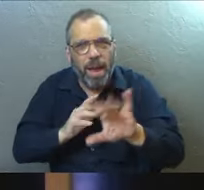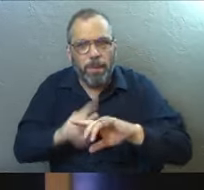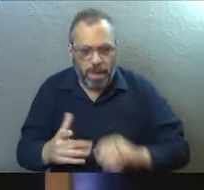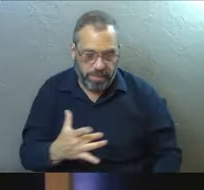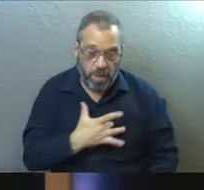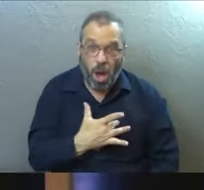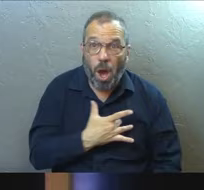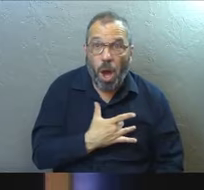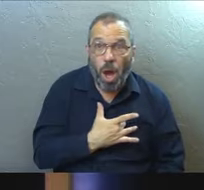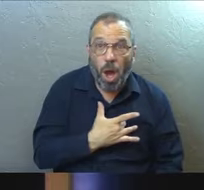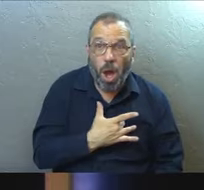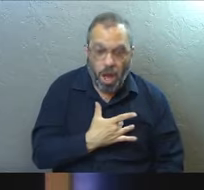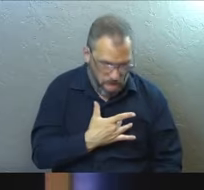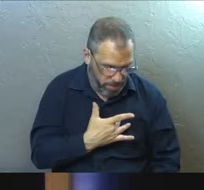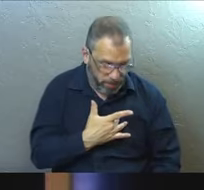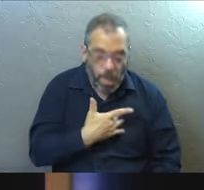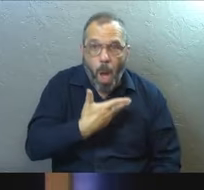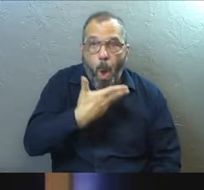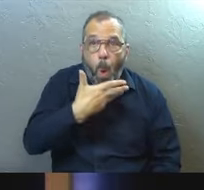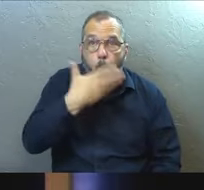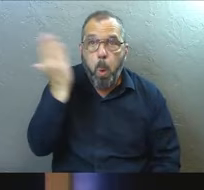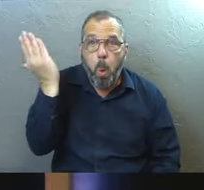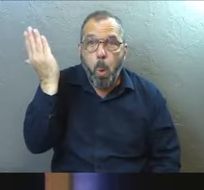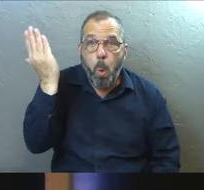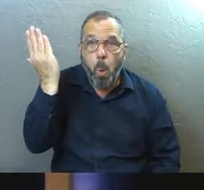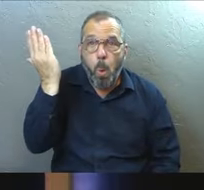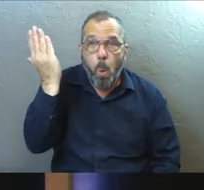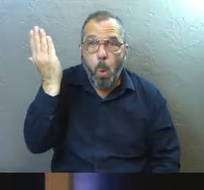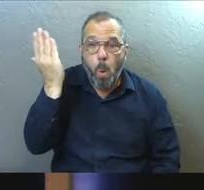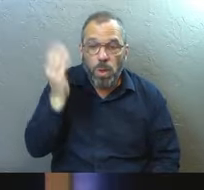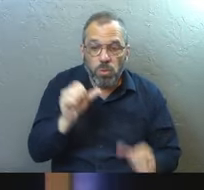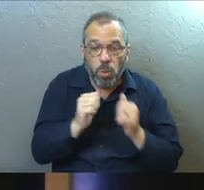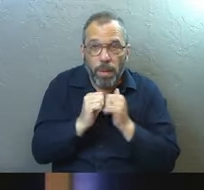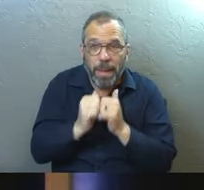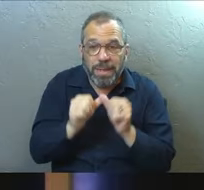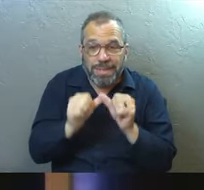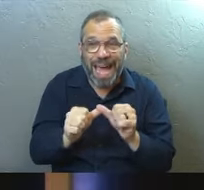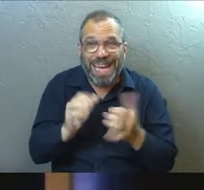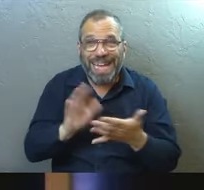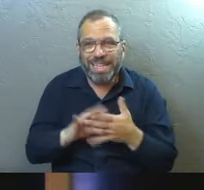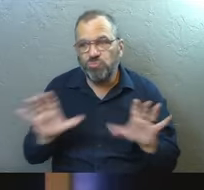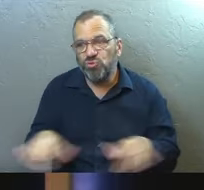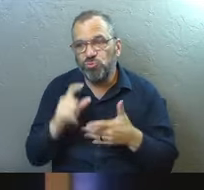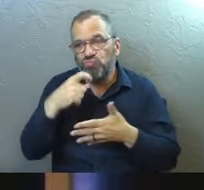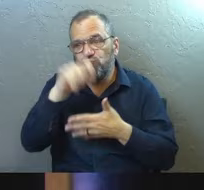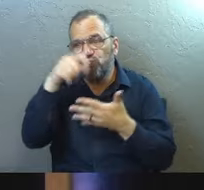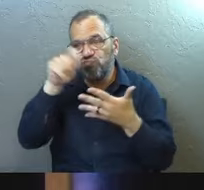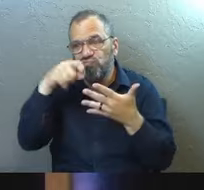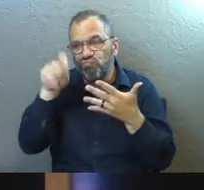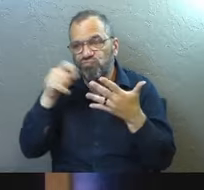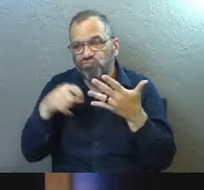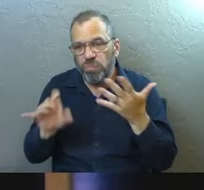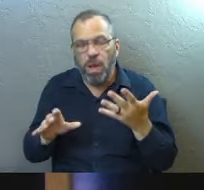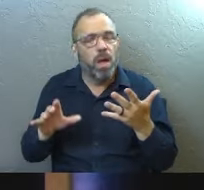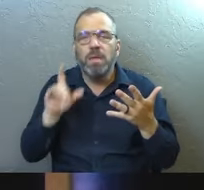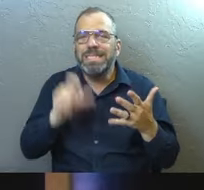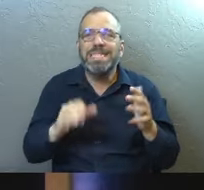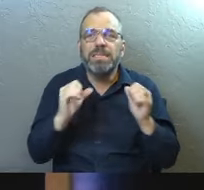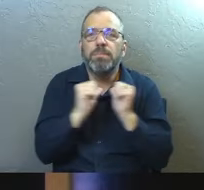but if the heart behind all of it isn't to remain and to abide, I think it's just stuff. We need to be